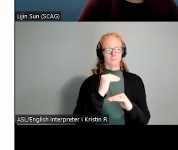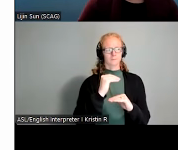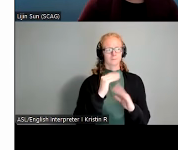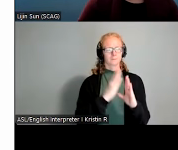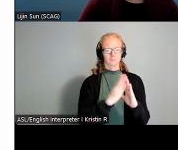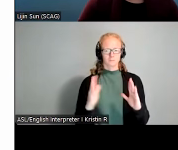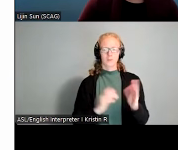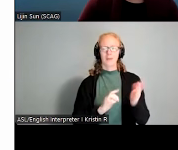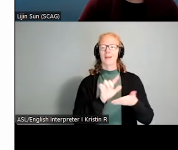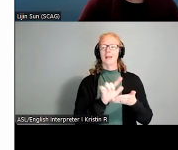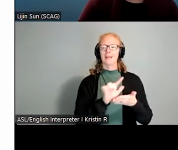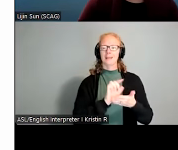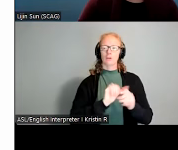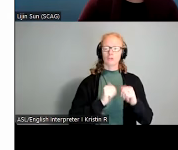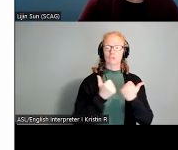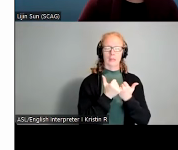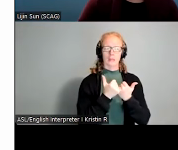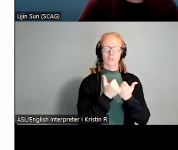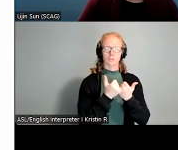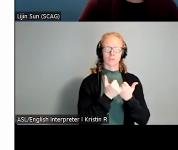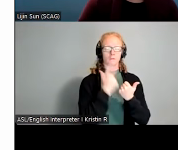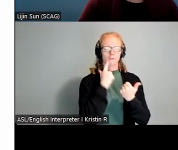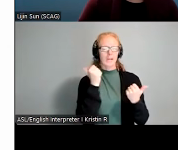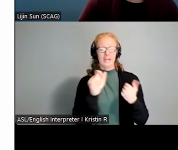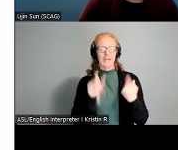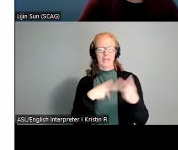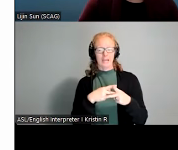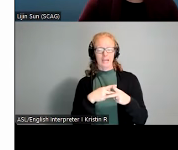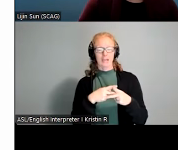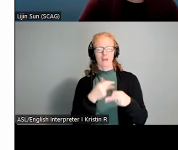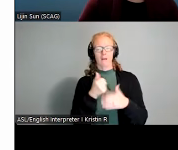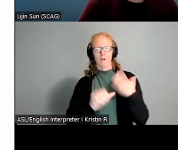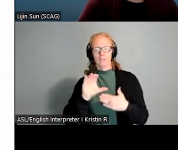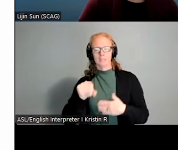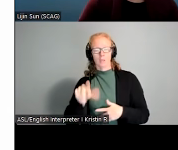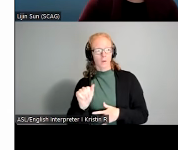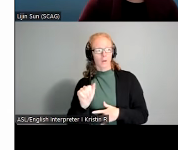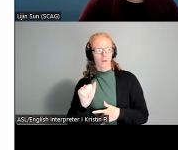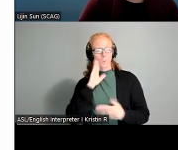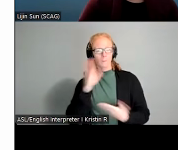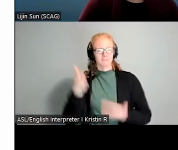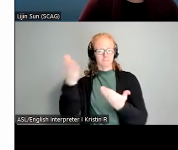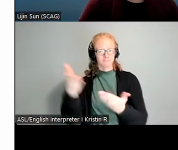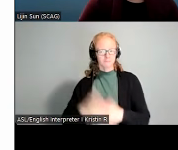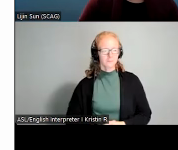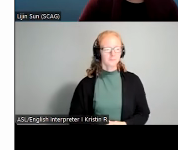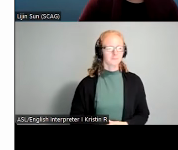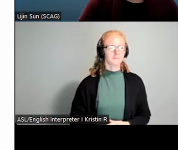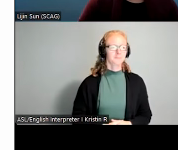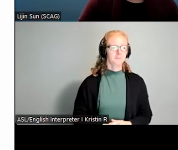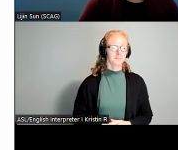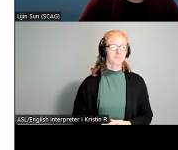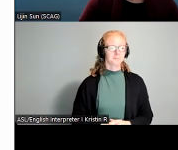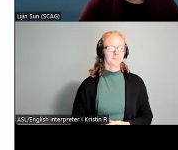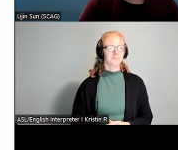legal challenge to a lead agency decision or action under CEQA is brought. Depending on whether or not a